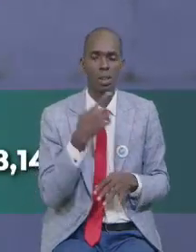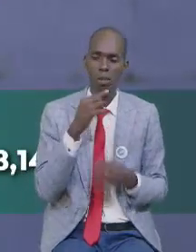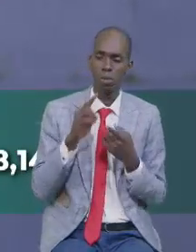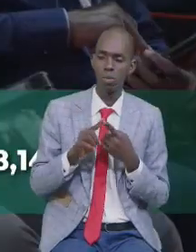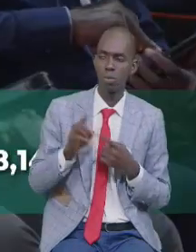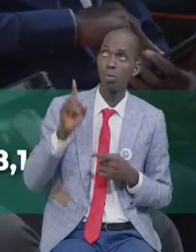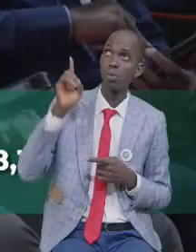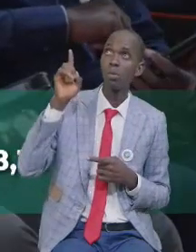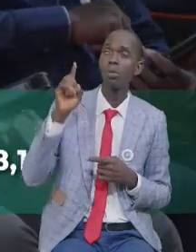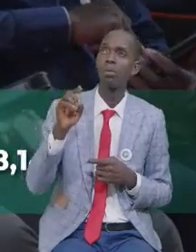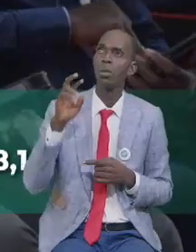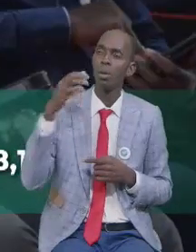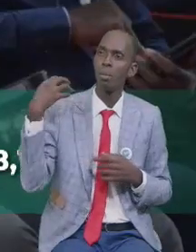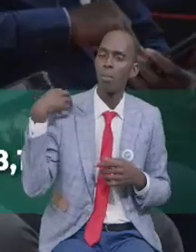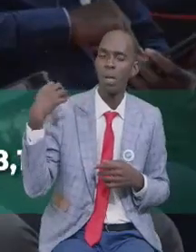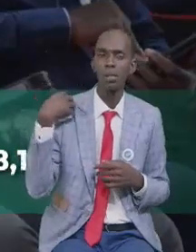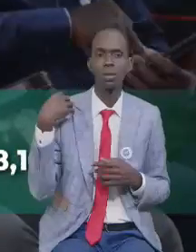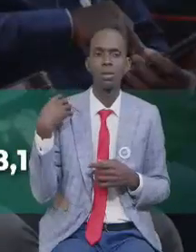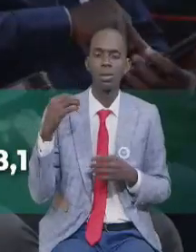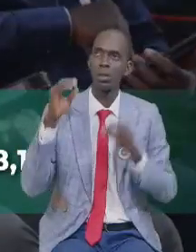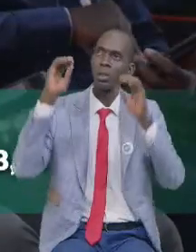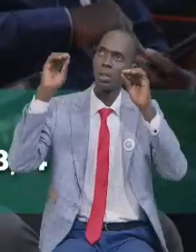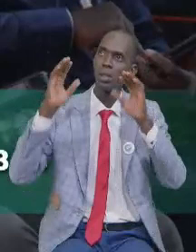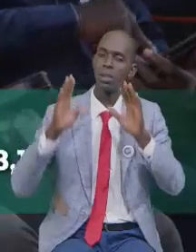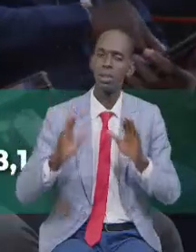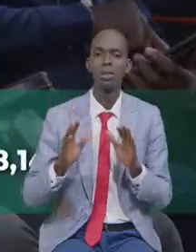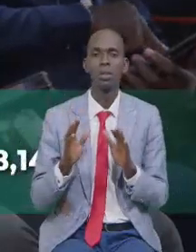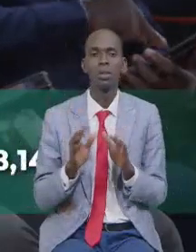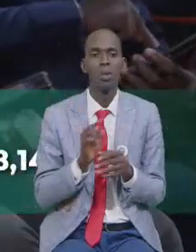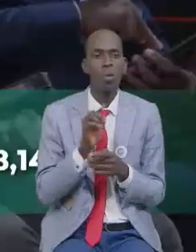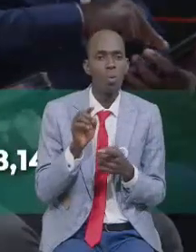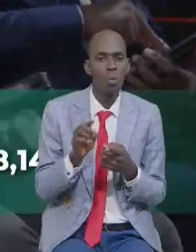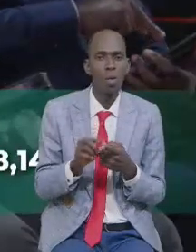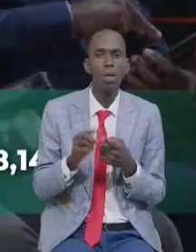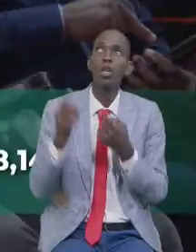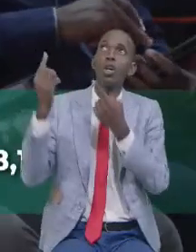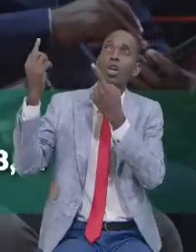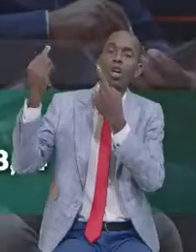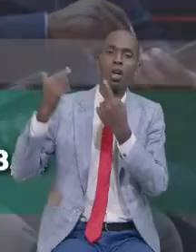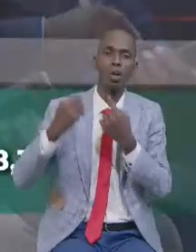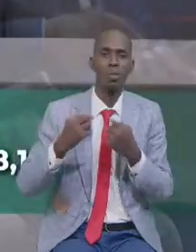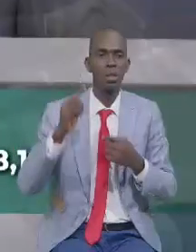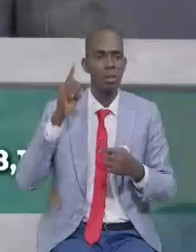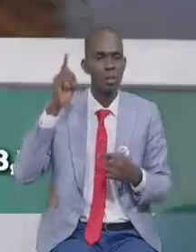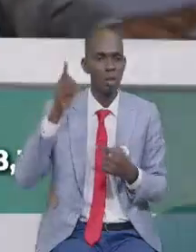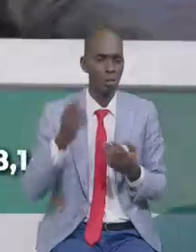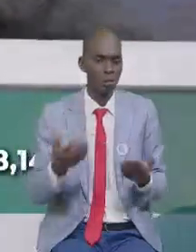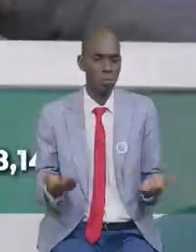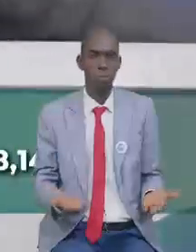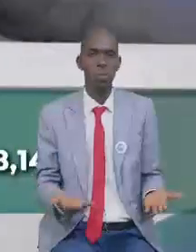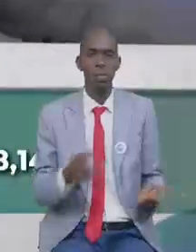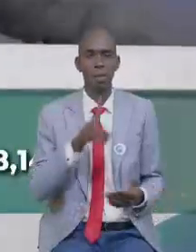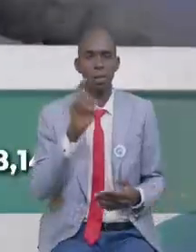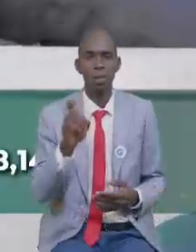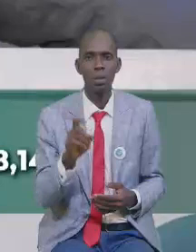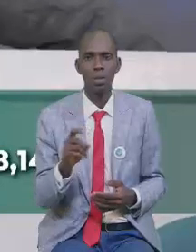him, Rabbi, Master, Teacher, when comest thou hither? When